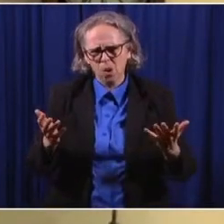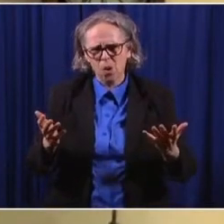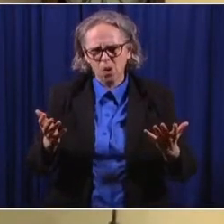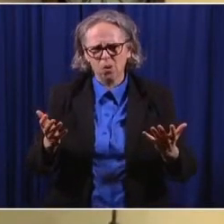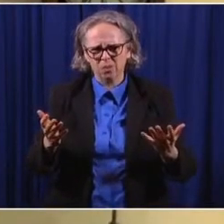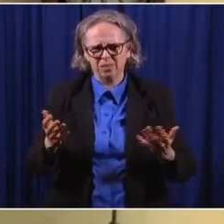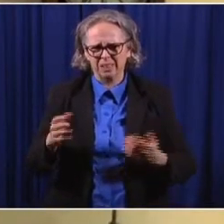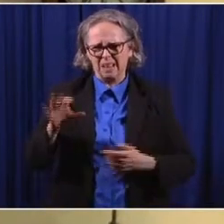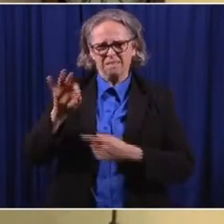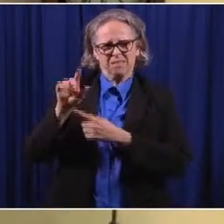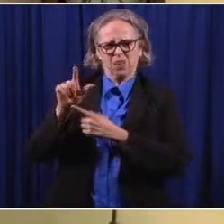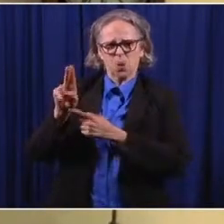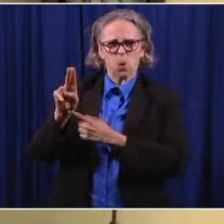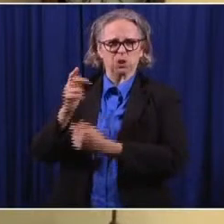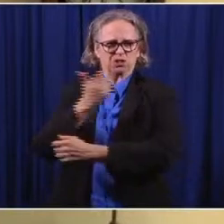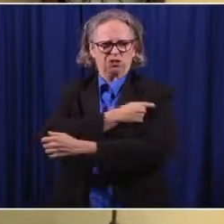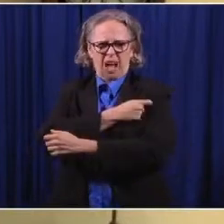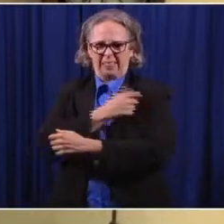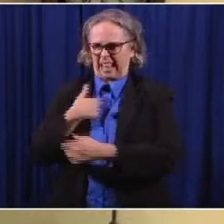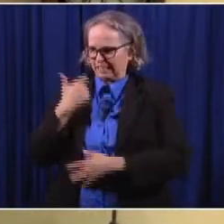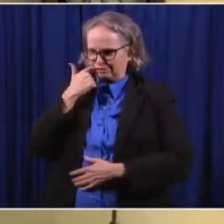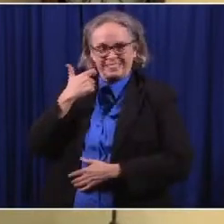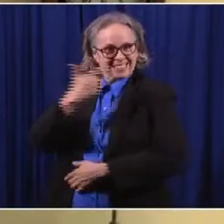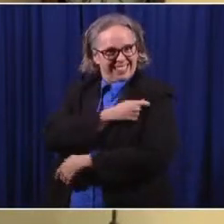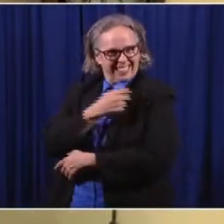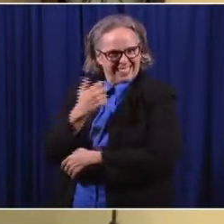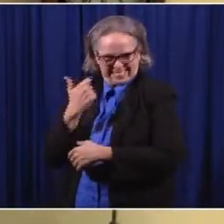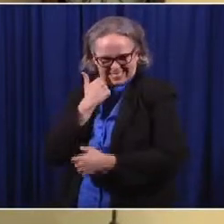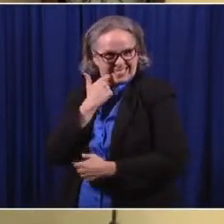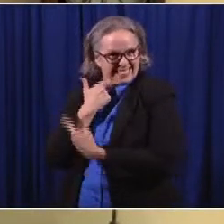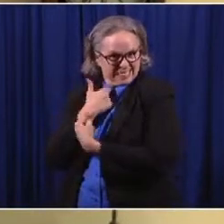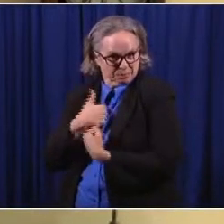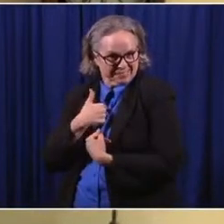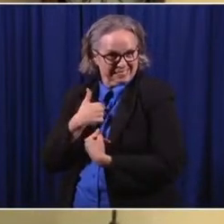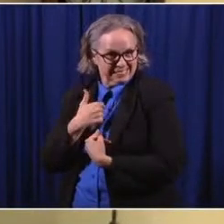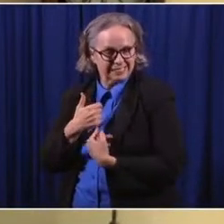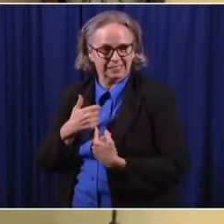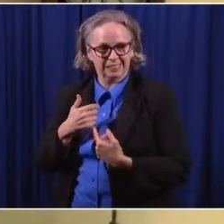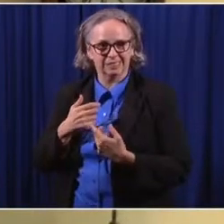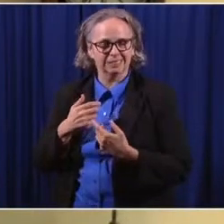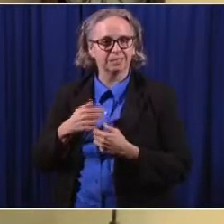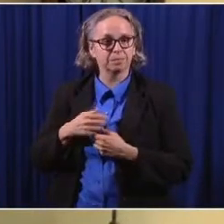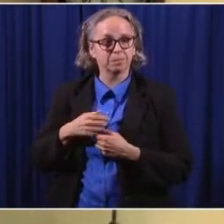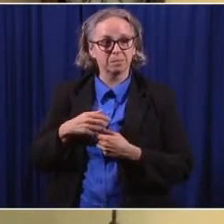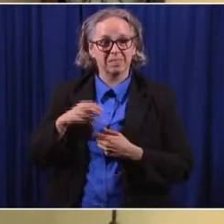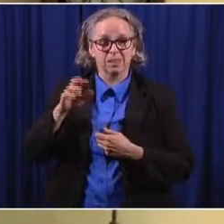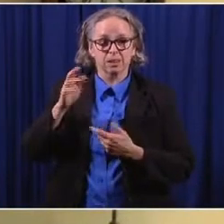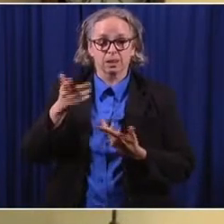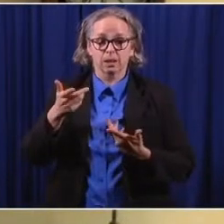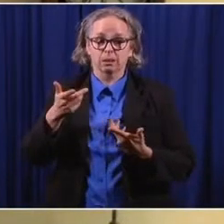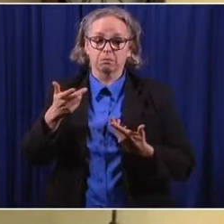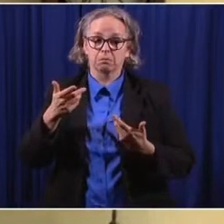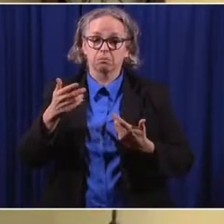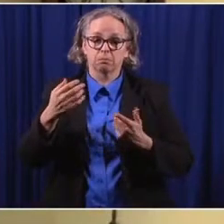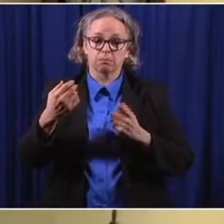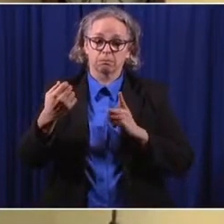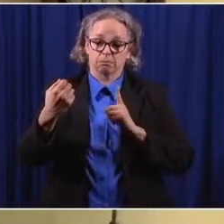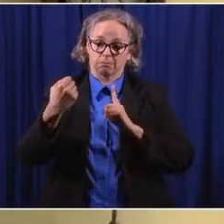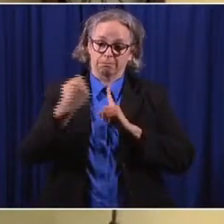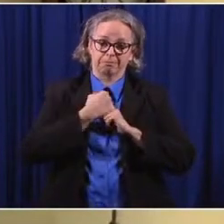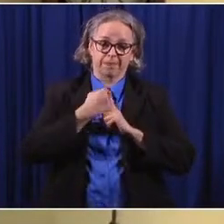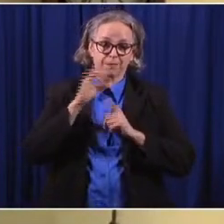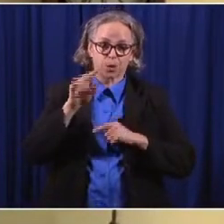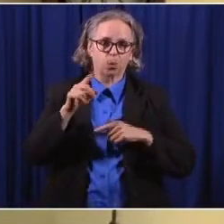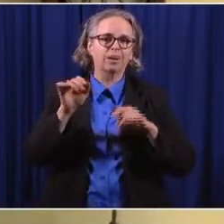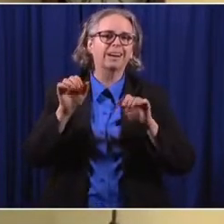got, you know, you may still get it, but you don't get it with as bad as symptoms. So the